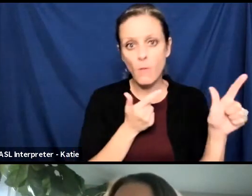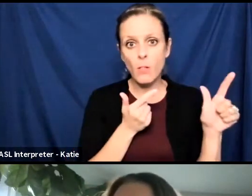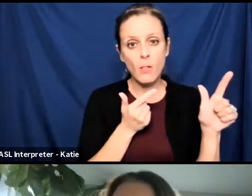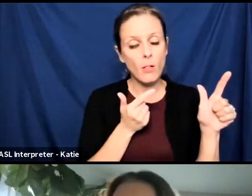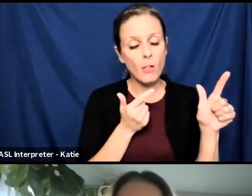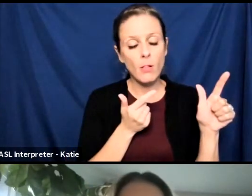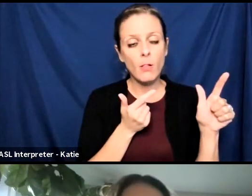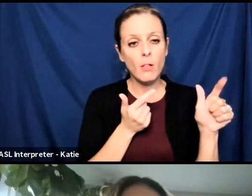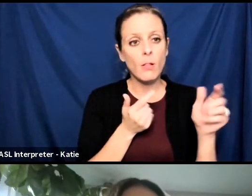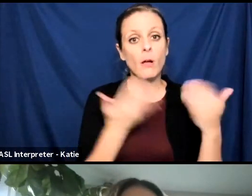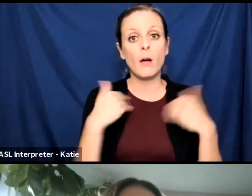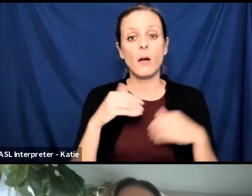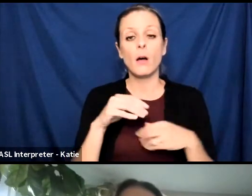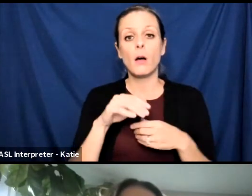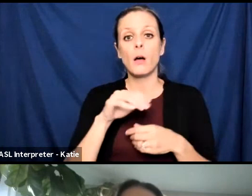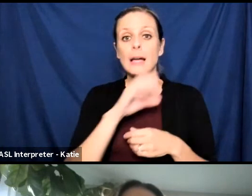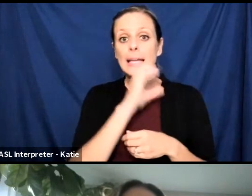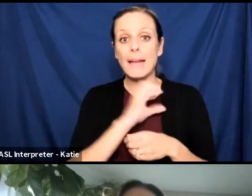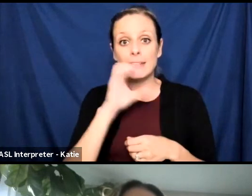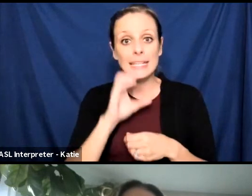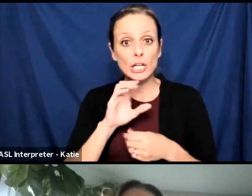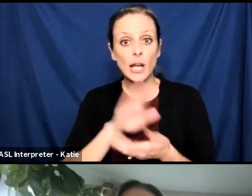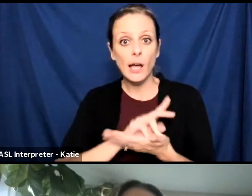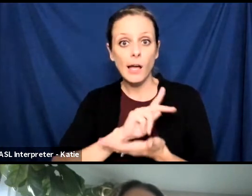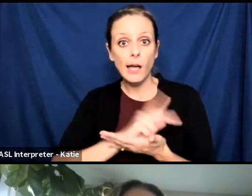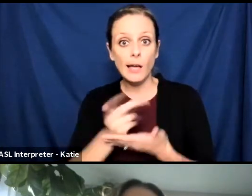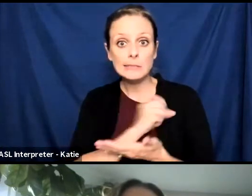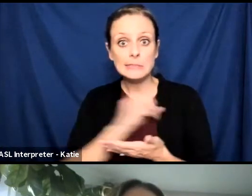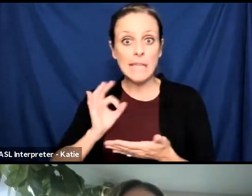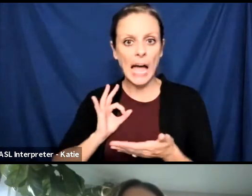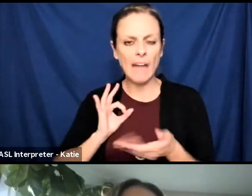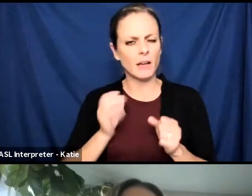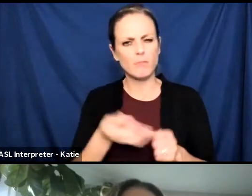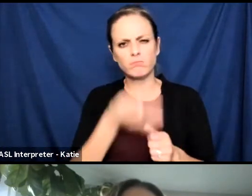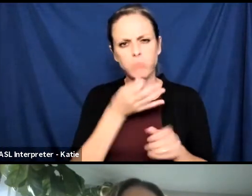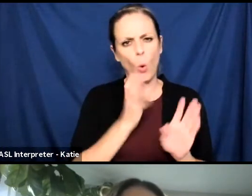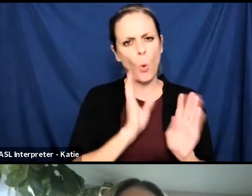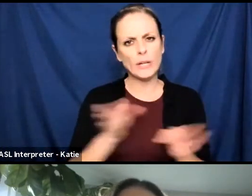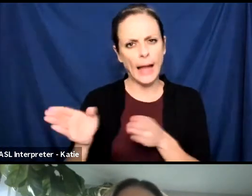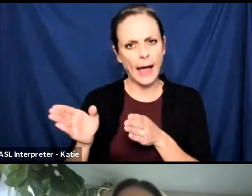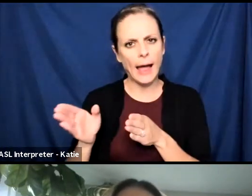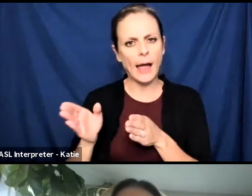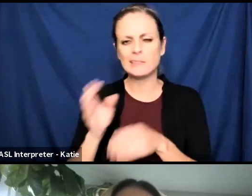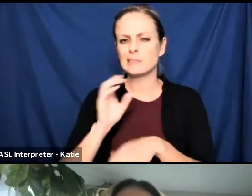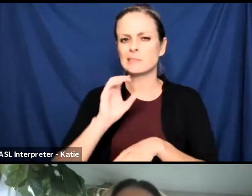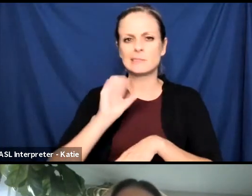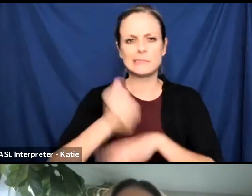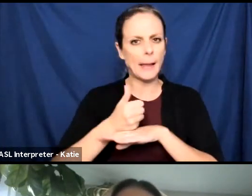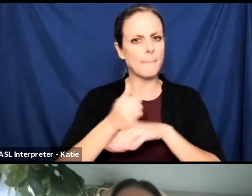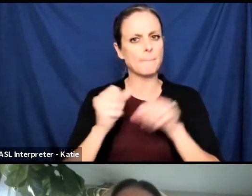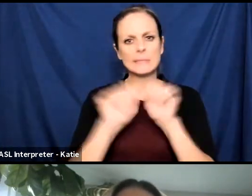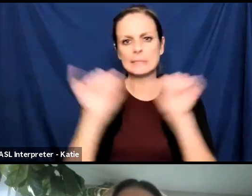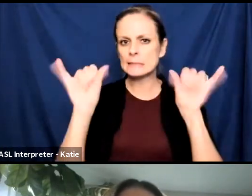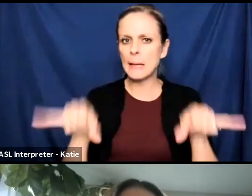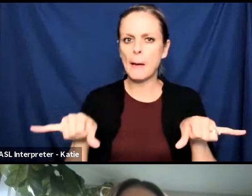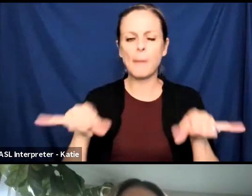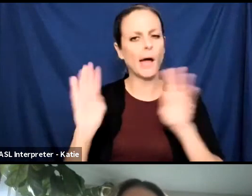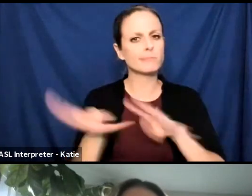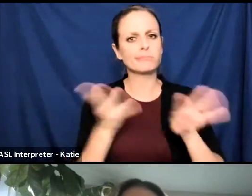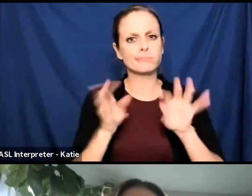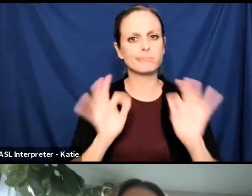the cafeteria staff was very organized and had a good system in place. The classrooms had